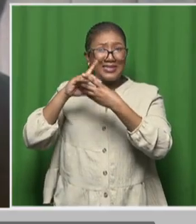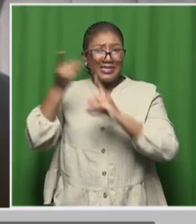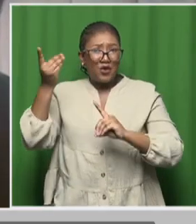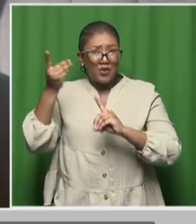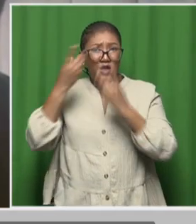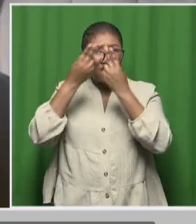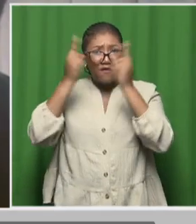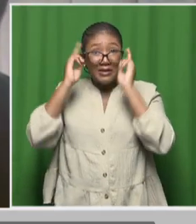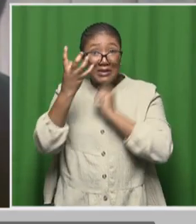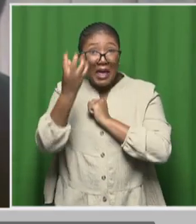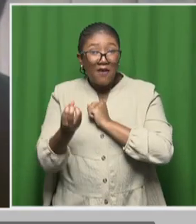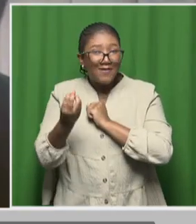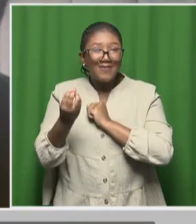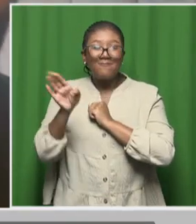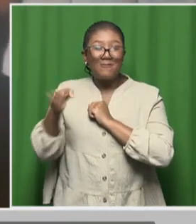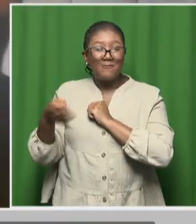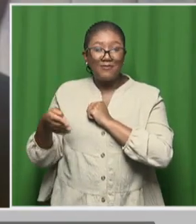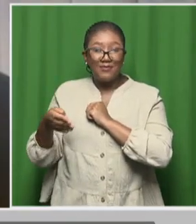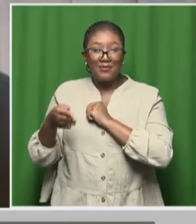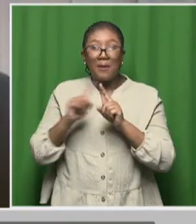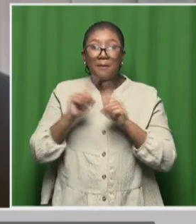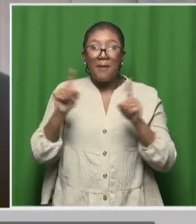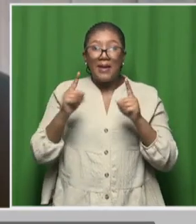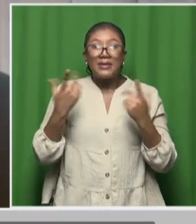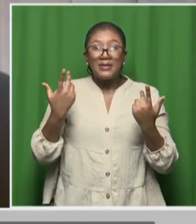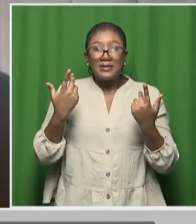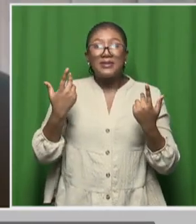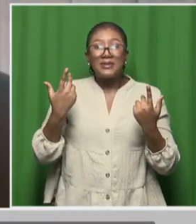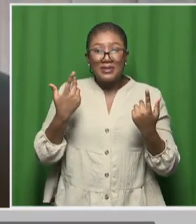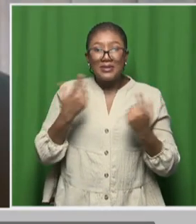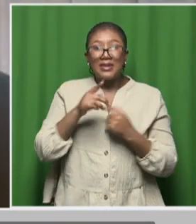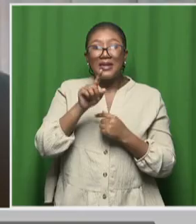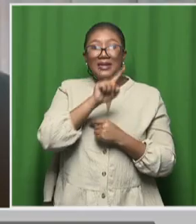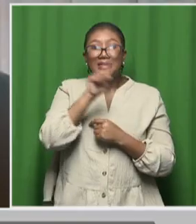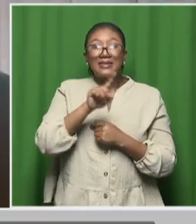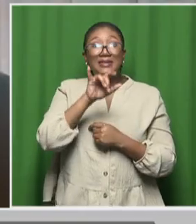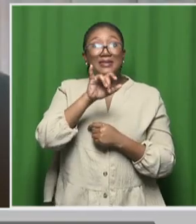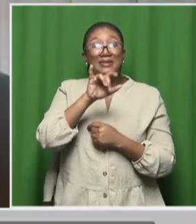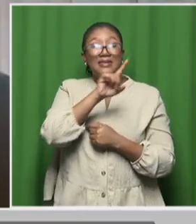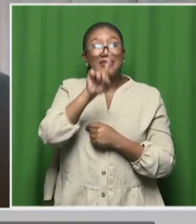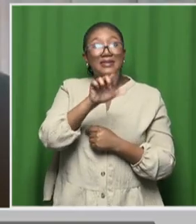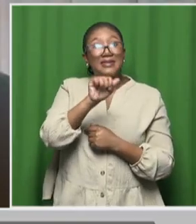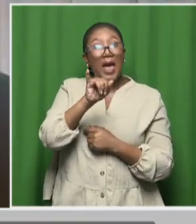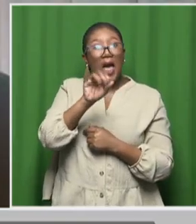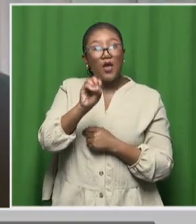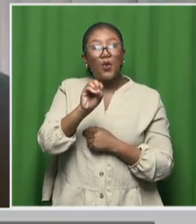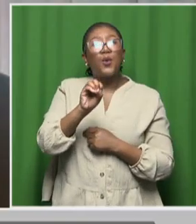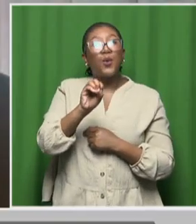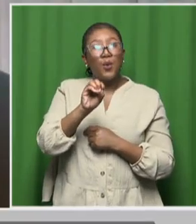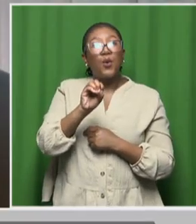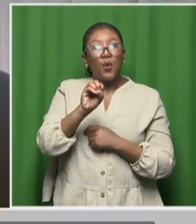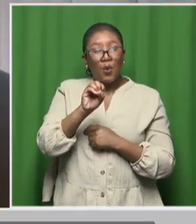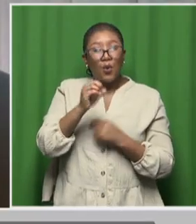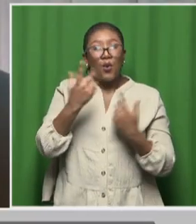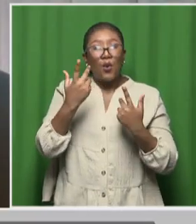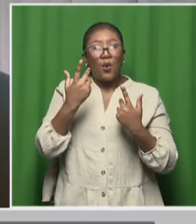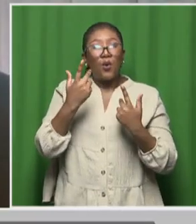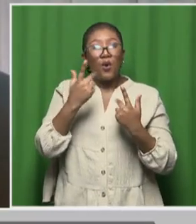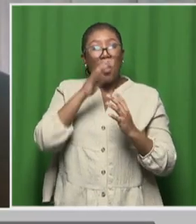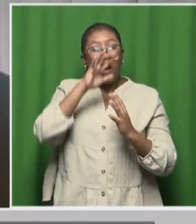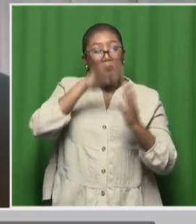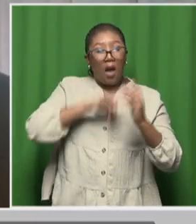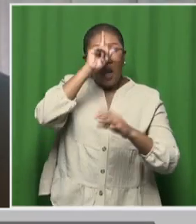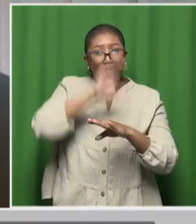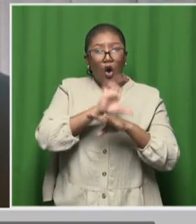So let's talk about Zaio's data science courses that aim to bridge, you know, the skills gap. What sets these courses